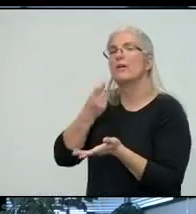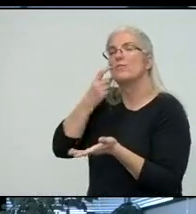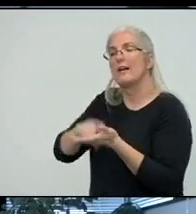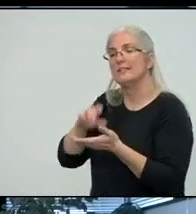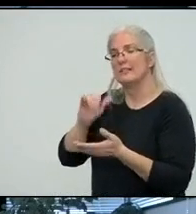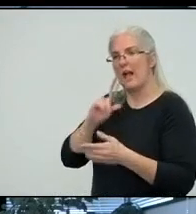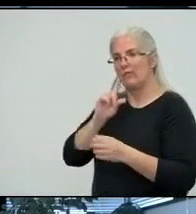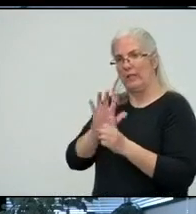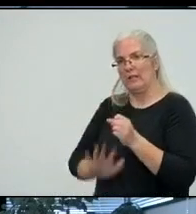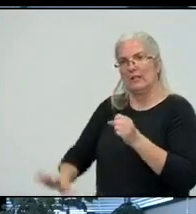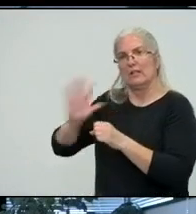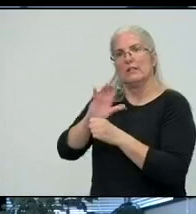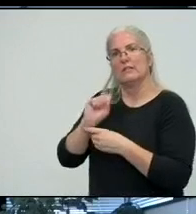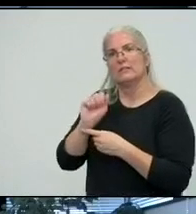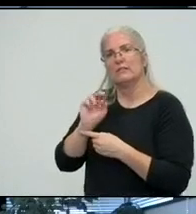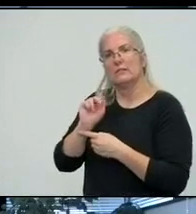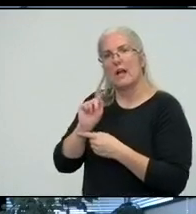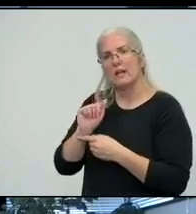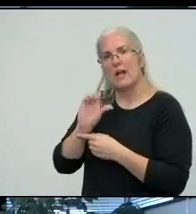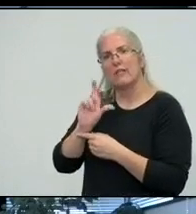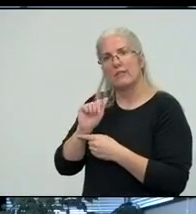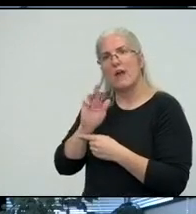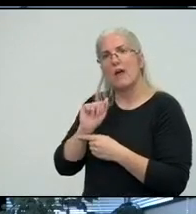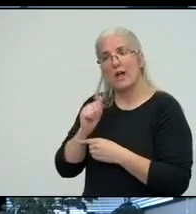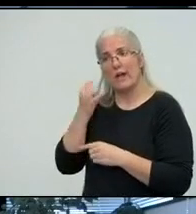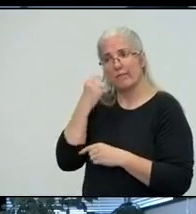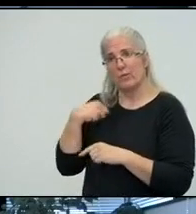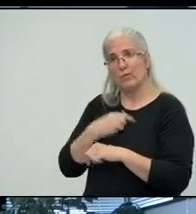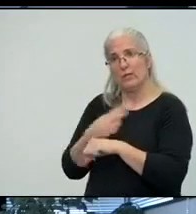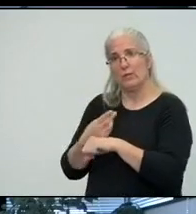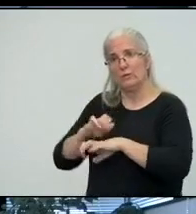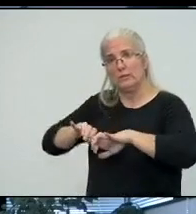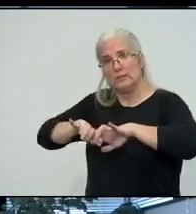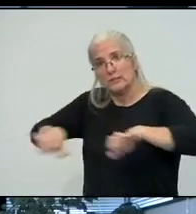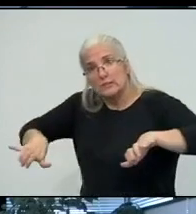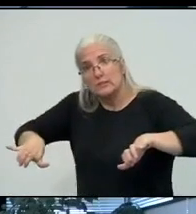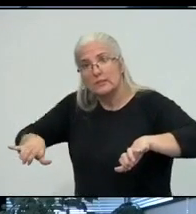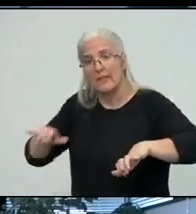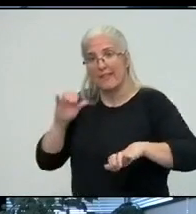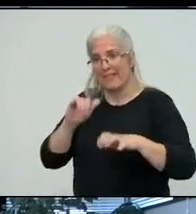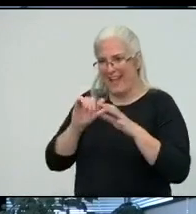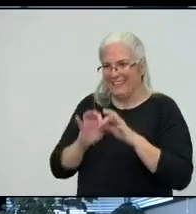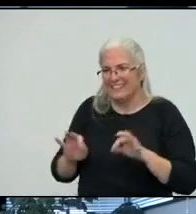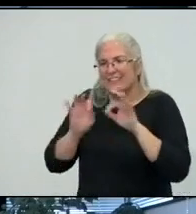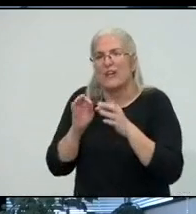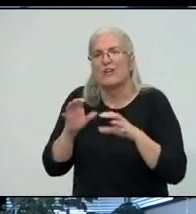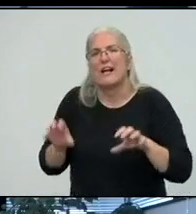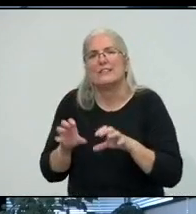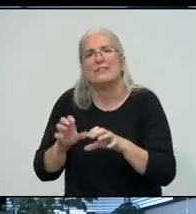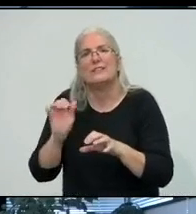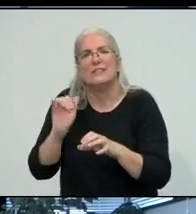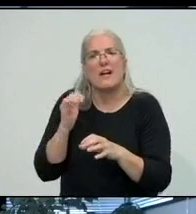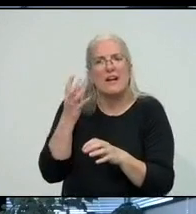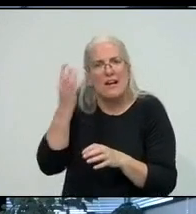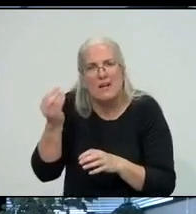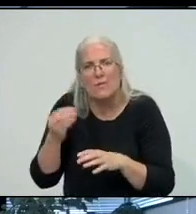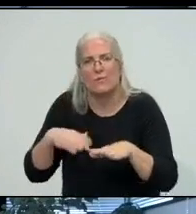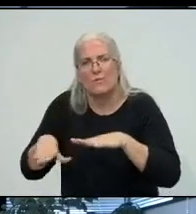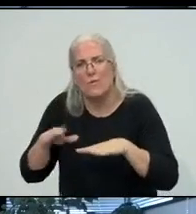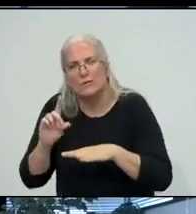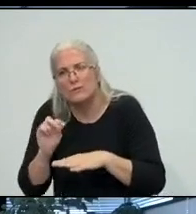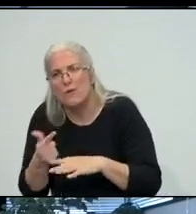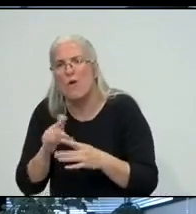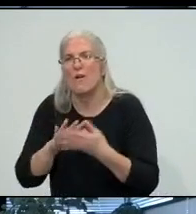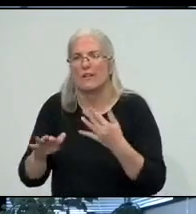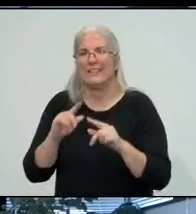in place, except for doing essential activities, poses different abilities for different individuals to participate in that.